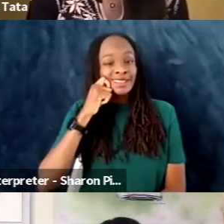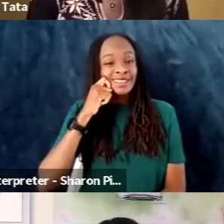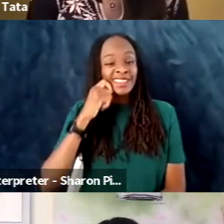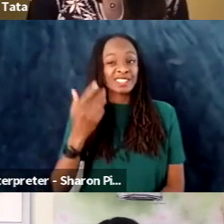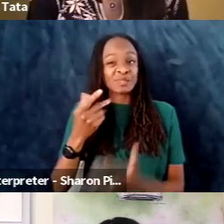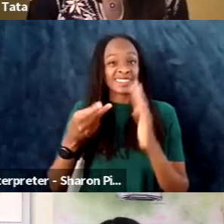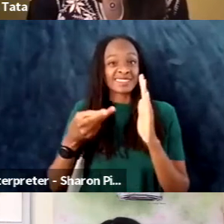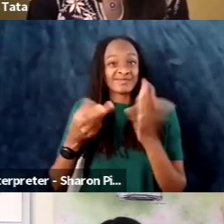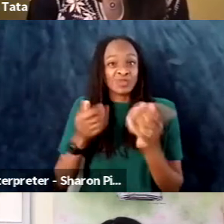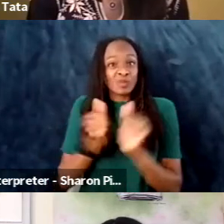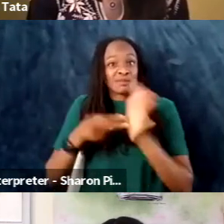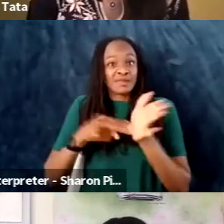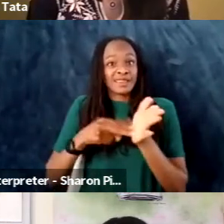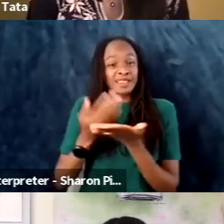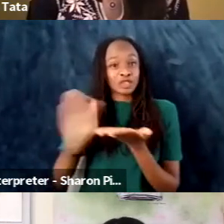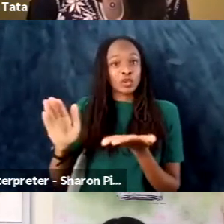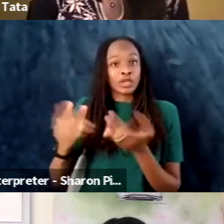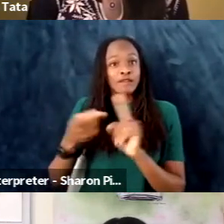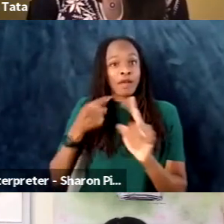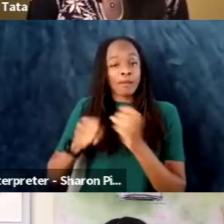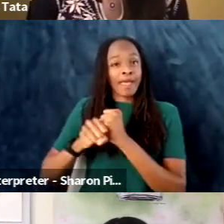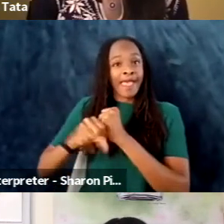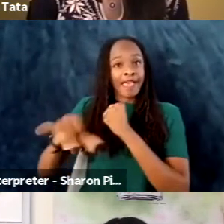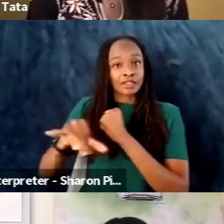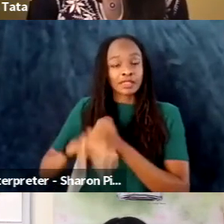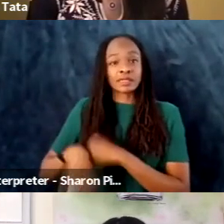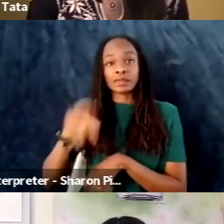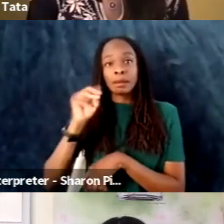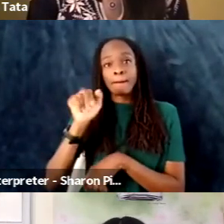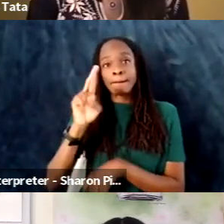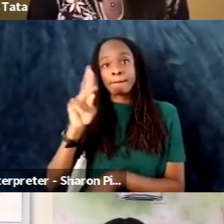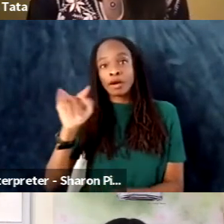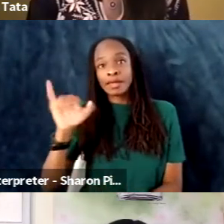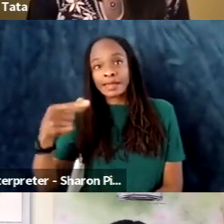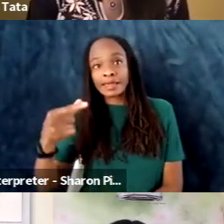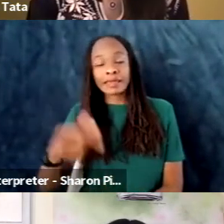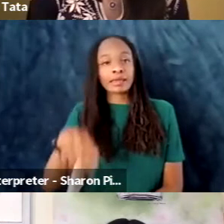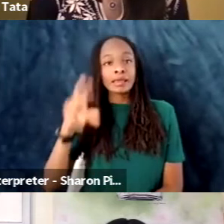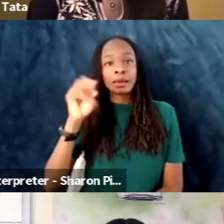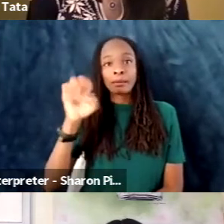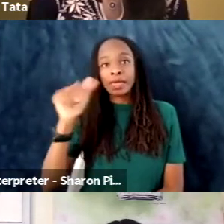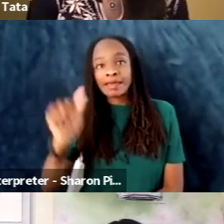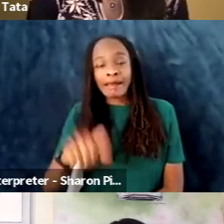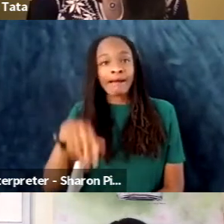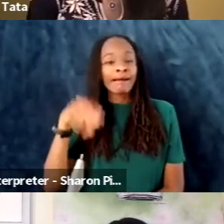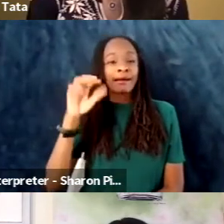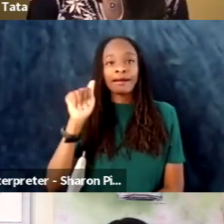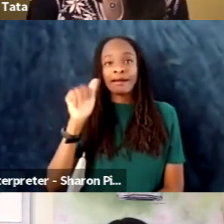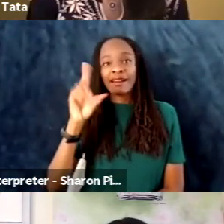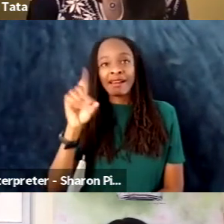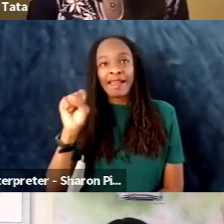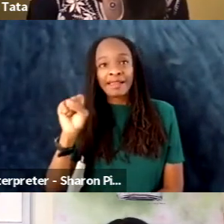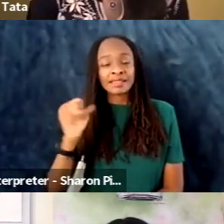intentionally excluded from advertising, marketing, media. And one of the things that I've said over this past year is